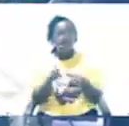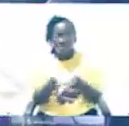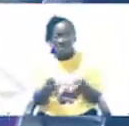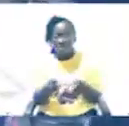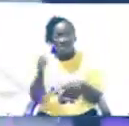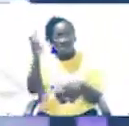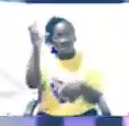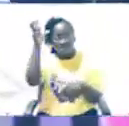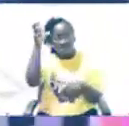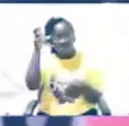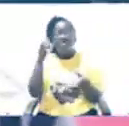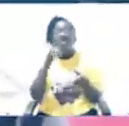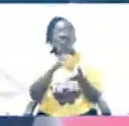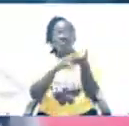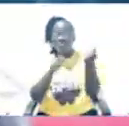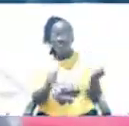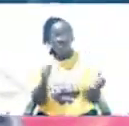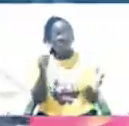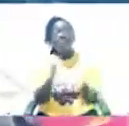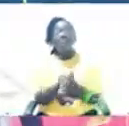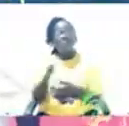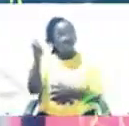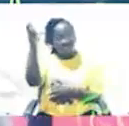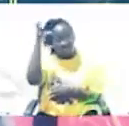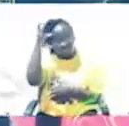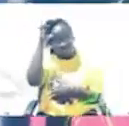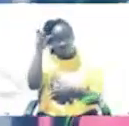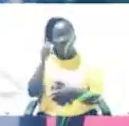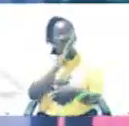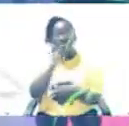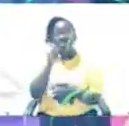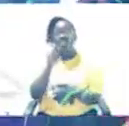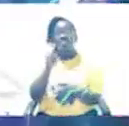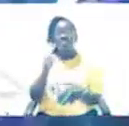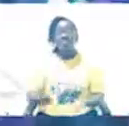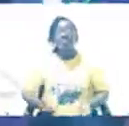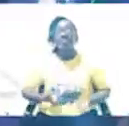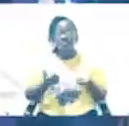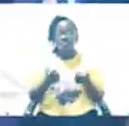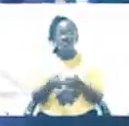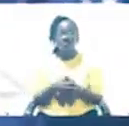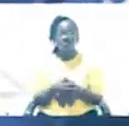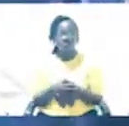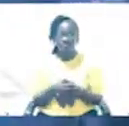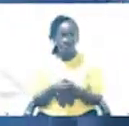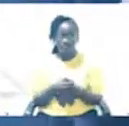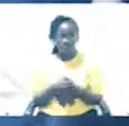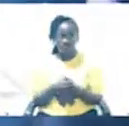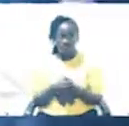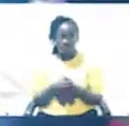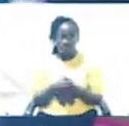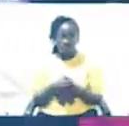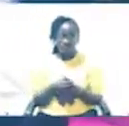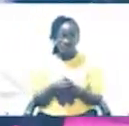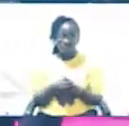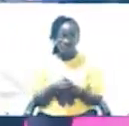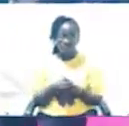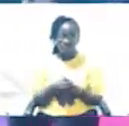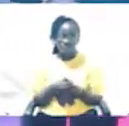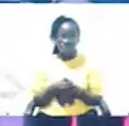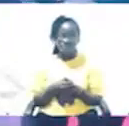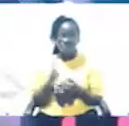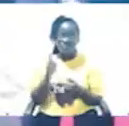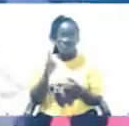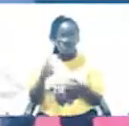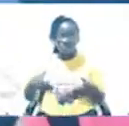upon some say. Only believe. The young man looked at me and said, please, what must we do? I said, you don't have anything to